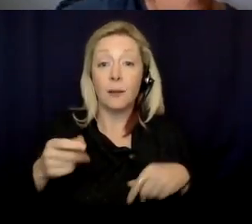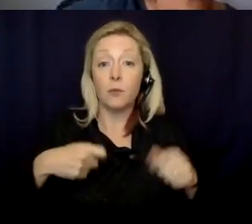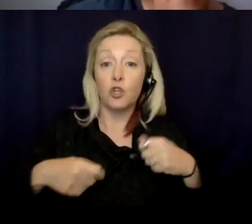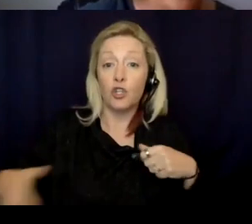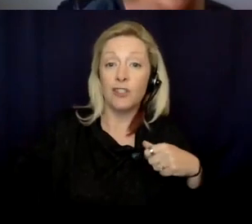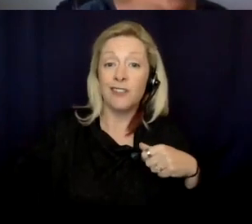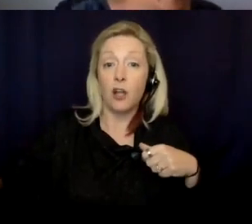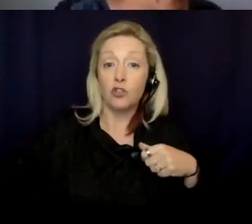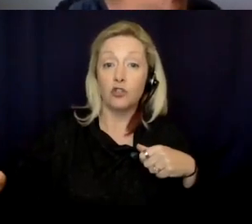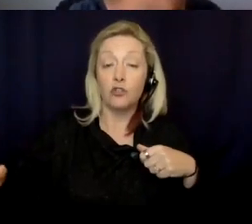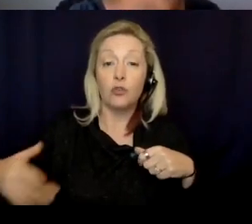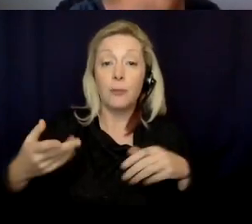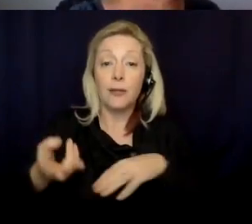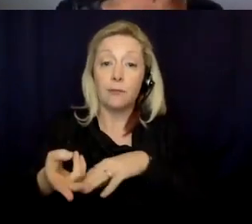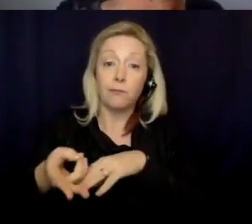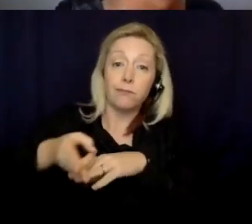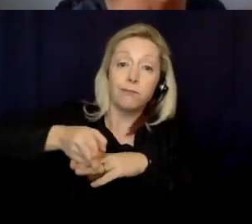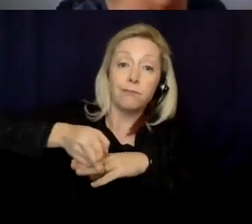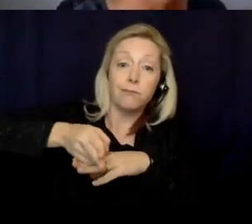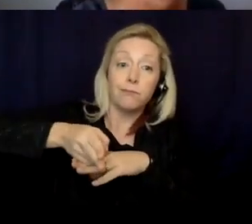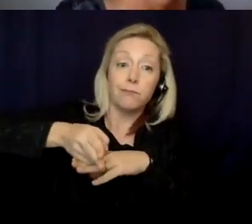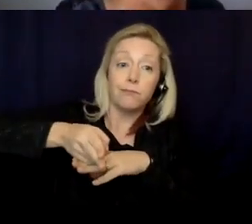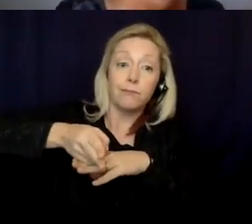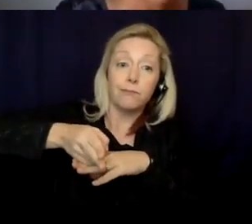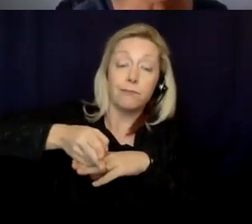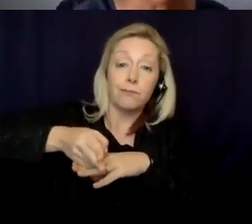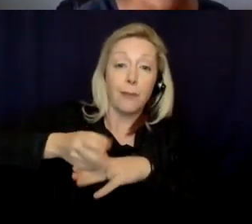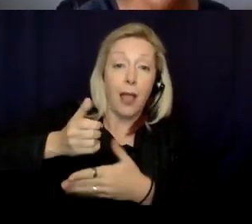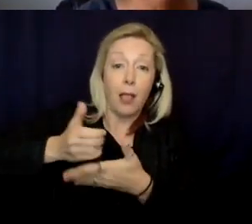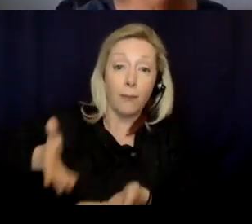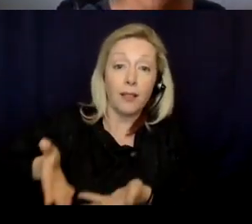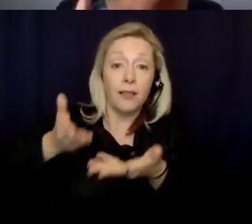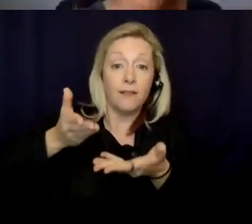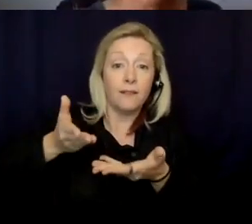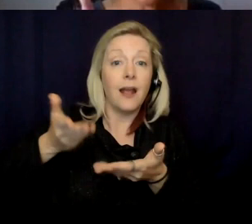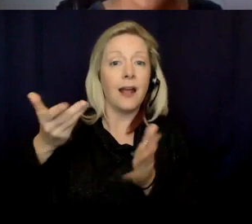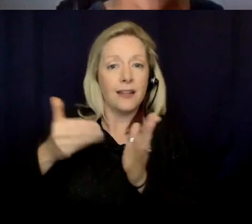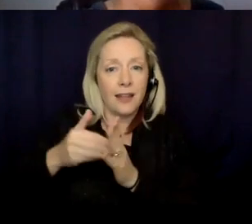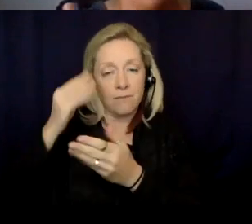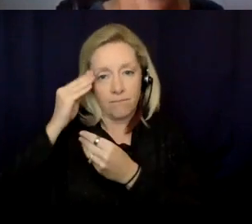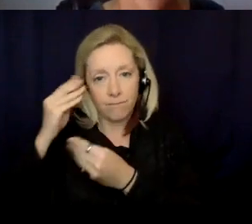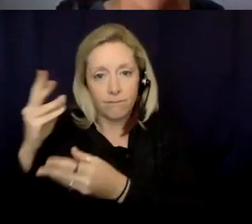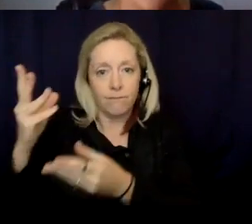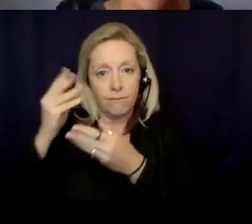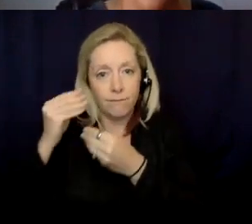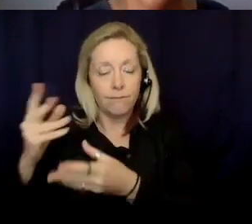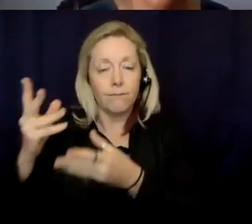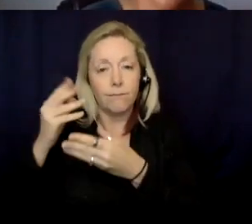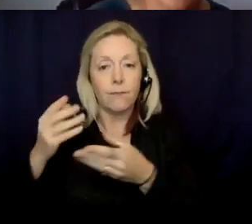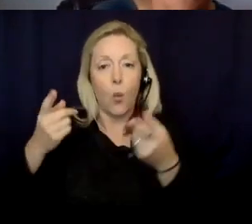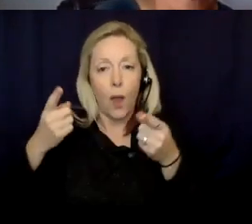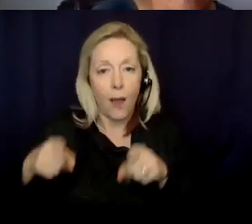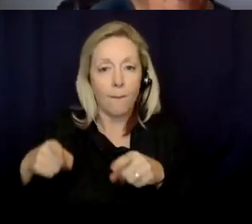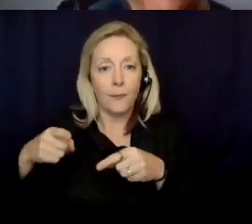go, okay, I need you to help me lift up. I'm going to lift up now. So I'm letting them know what's going to happen next.